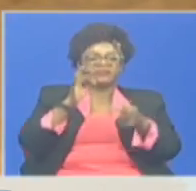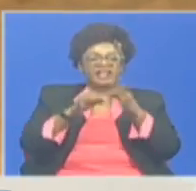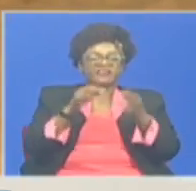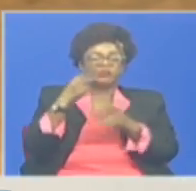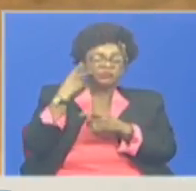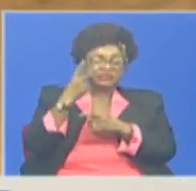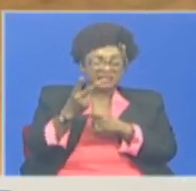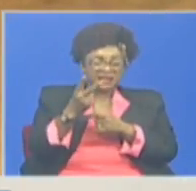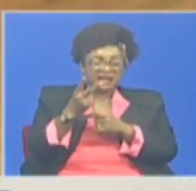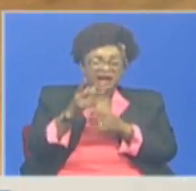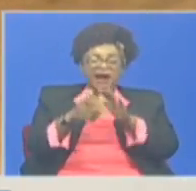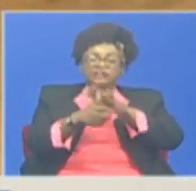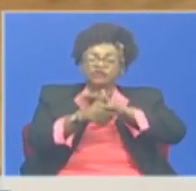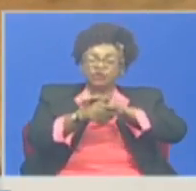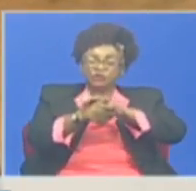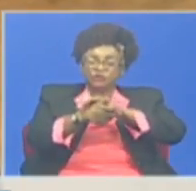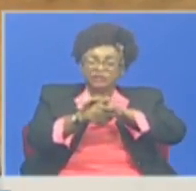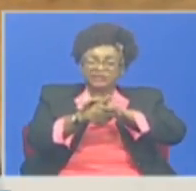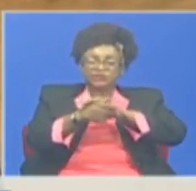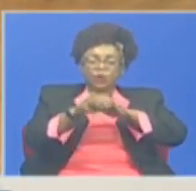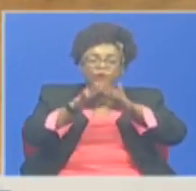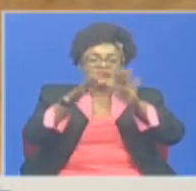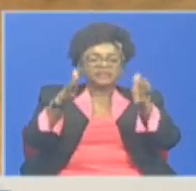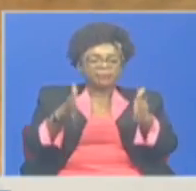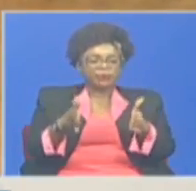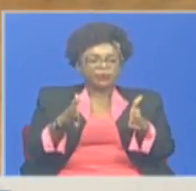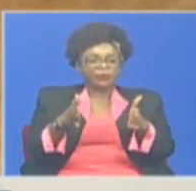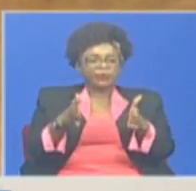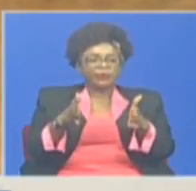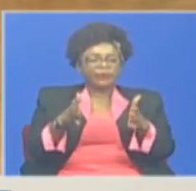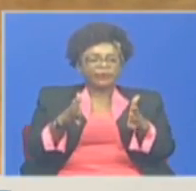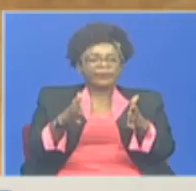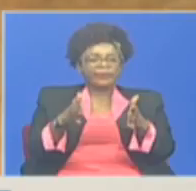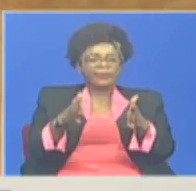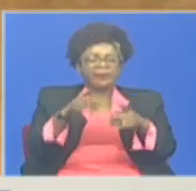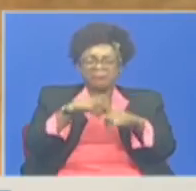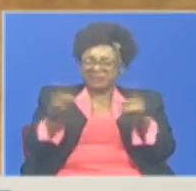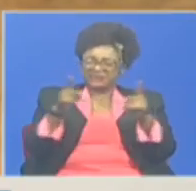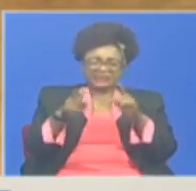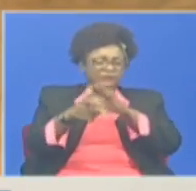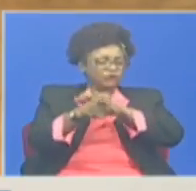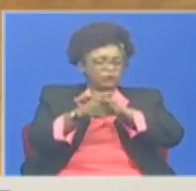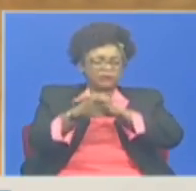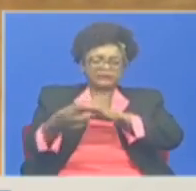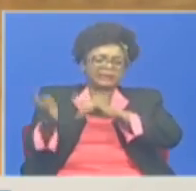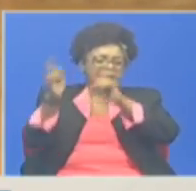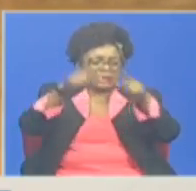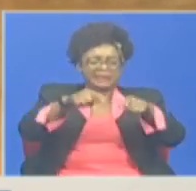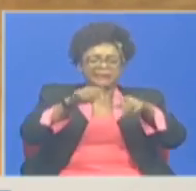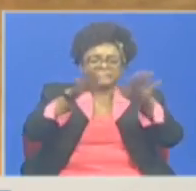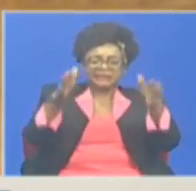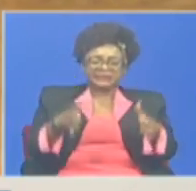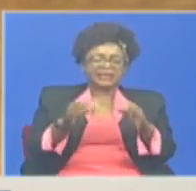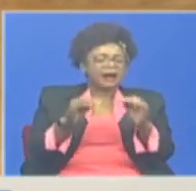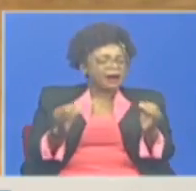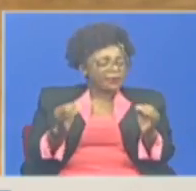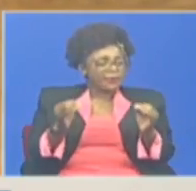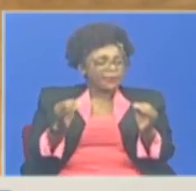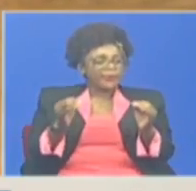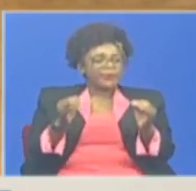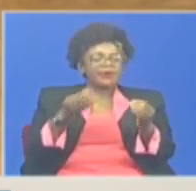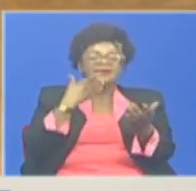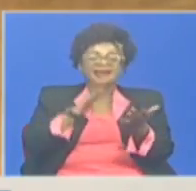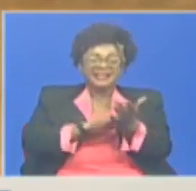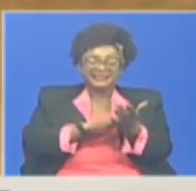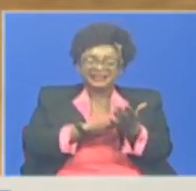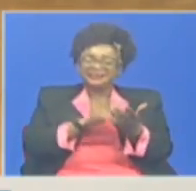meza, amewekelewa juu ya meza. Kwa sababu mzee kope hawezi panda juu ya meza. Ukiona hizi barua hizi, kuna yule amewekelea